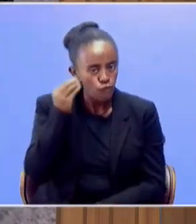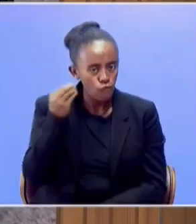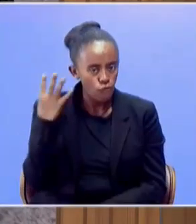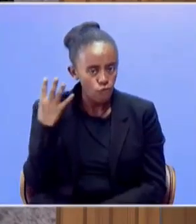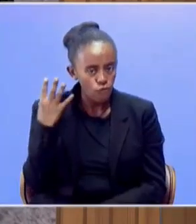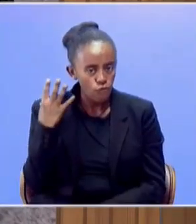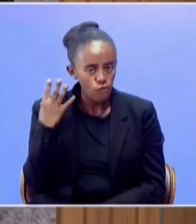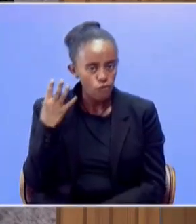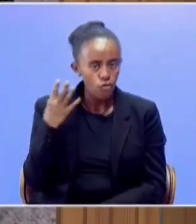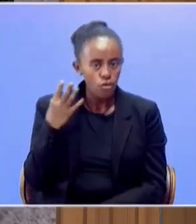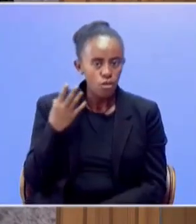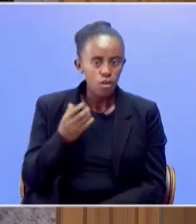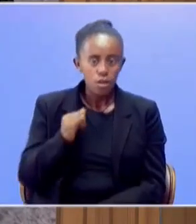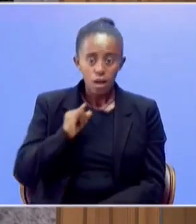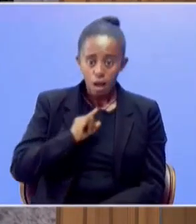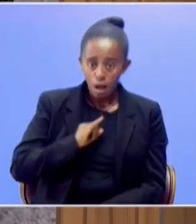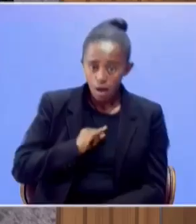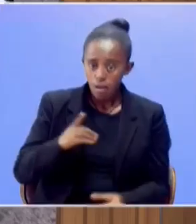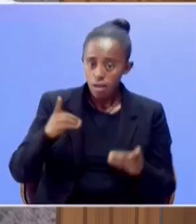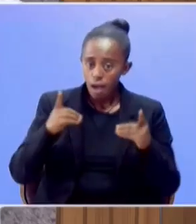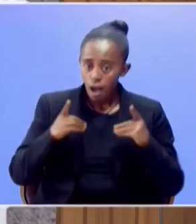I had forgotten.